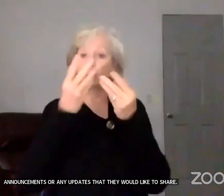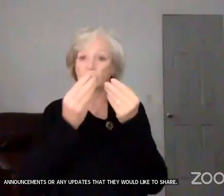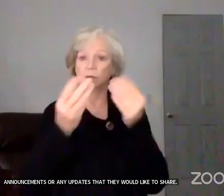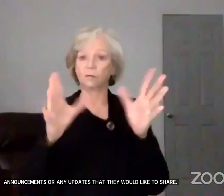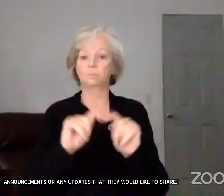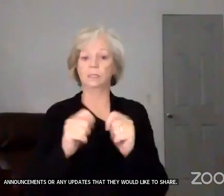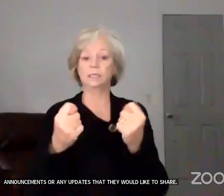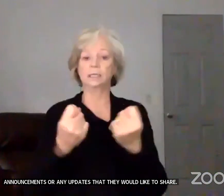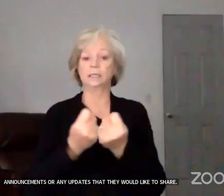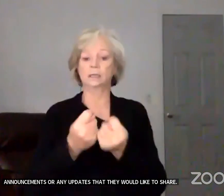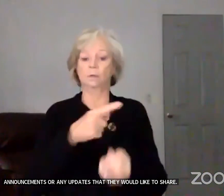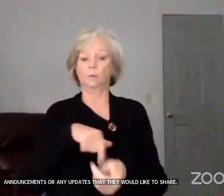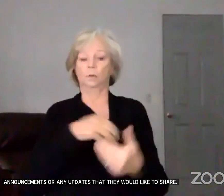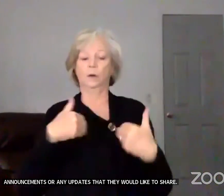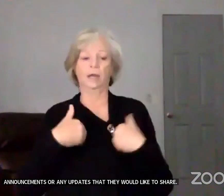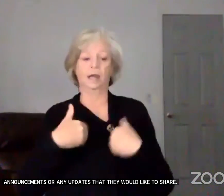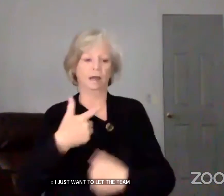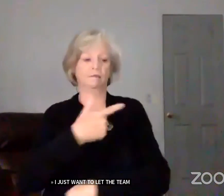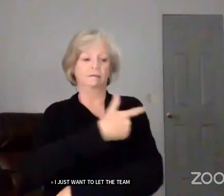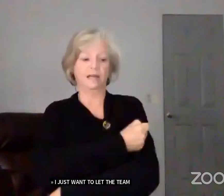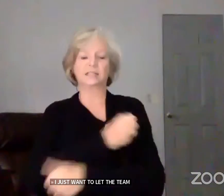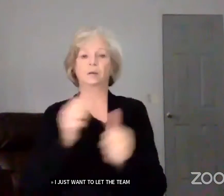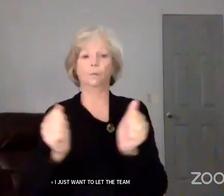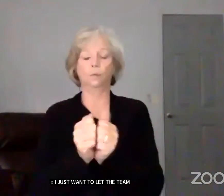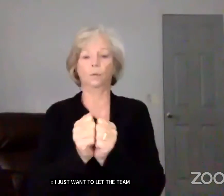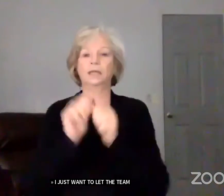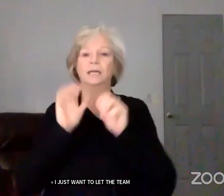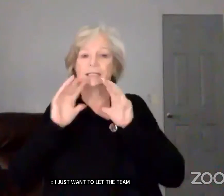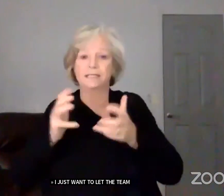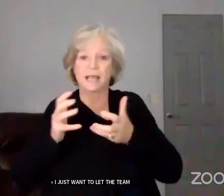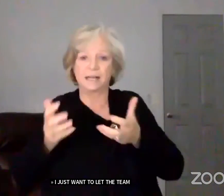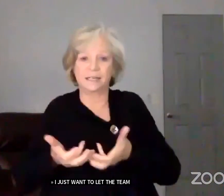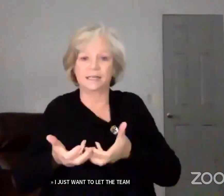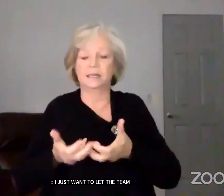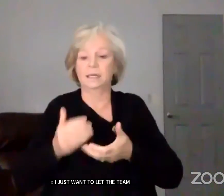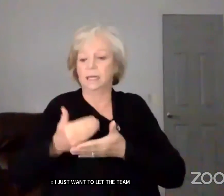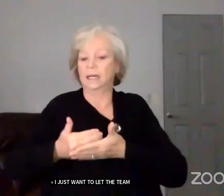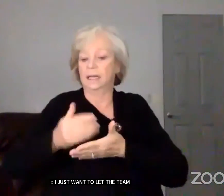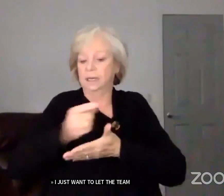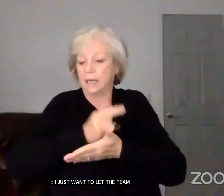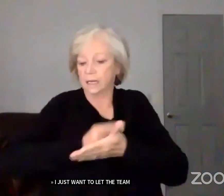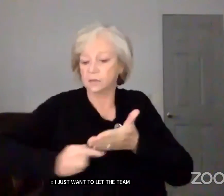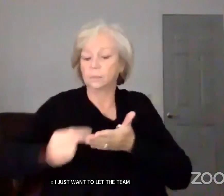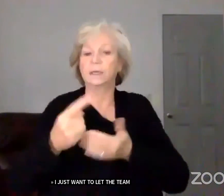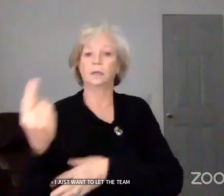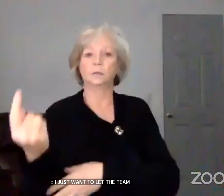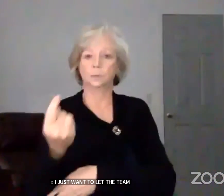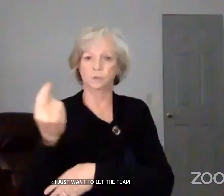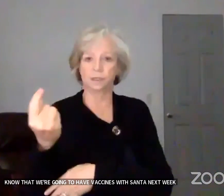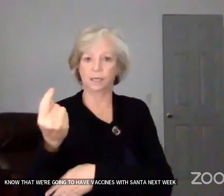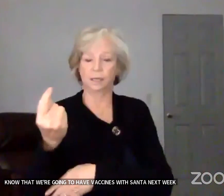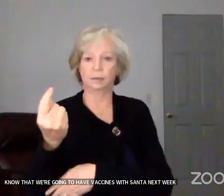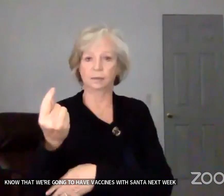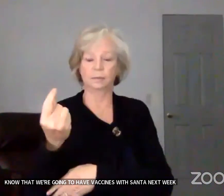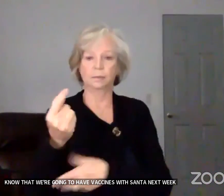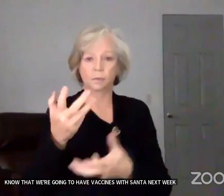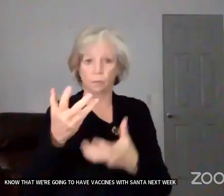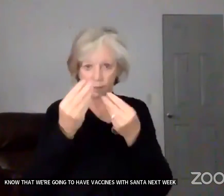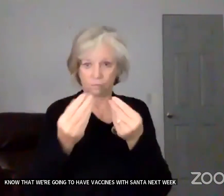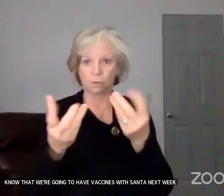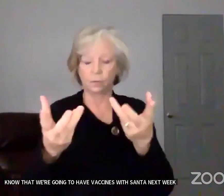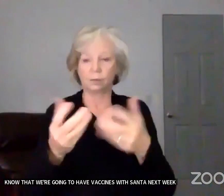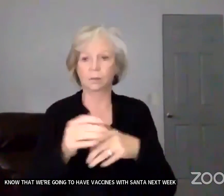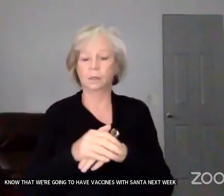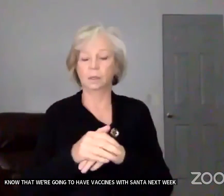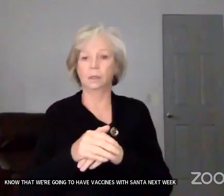going to have Vaccines with Santa next week on Tuesday. So just wanted to let everyone know.